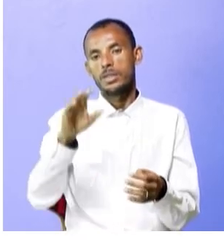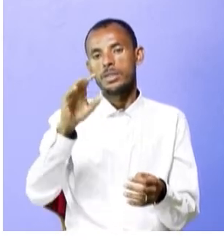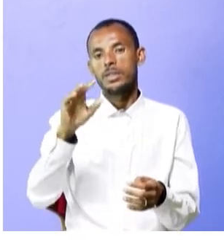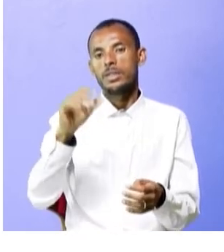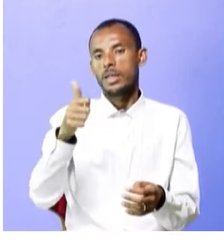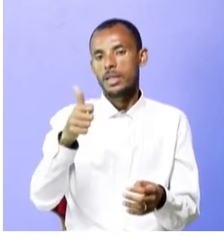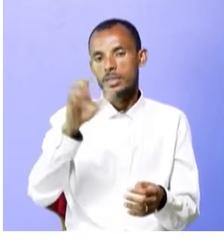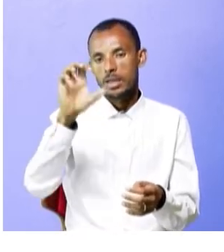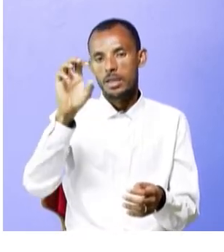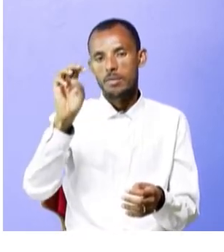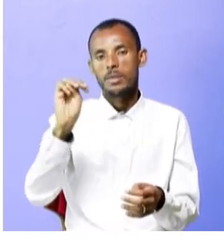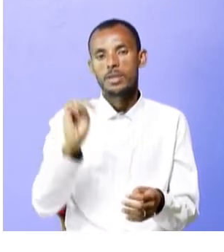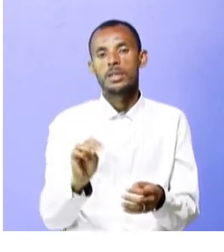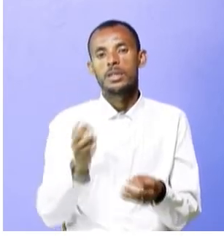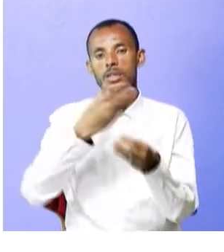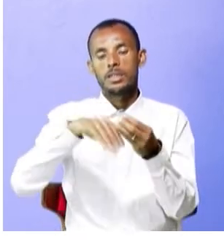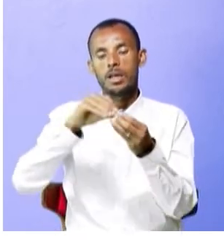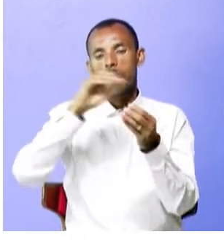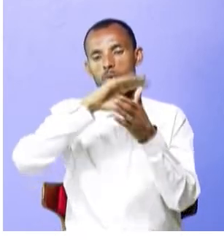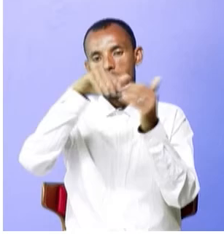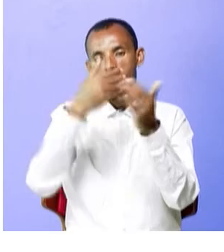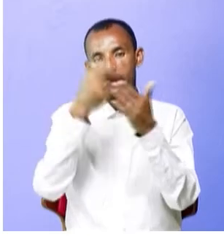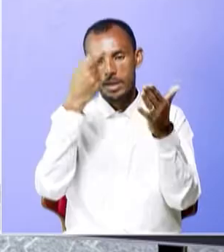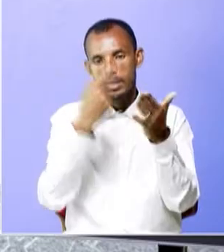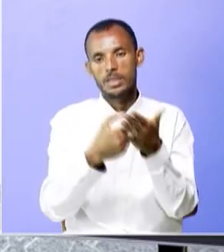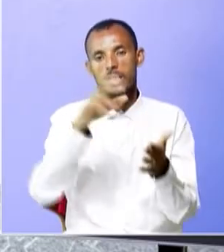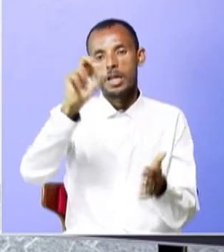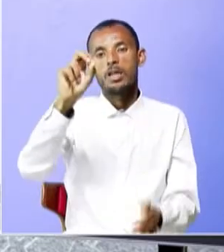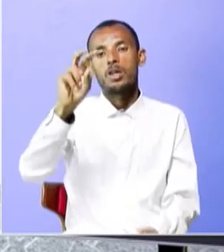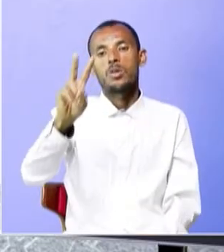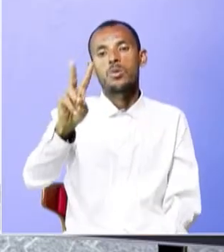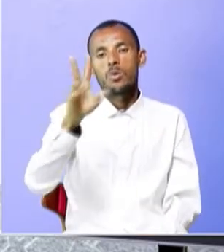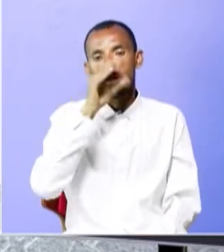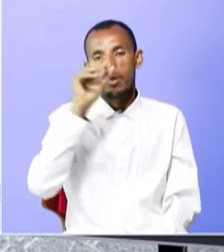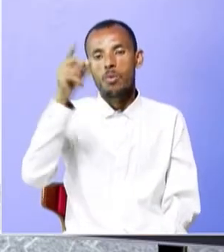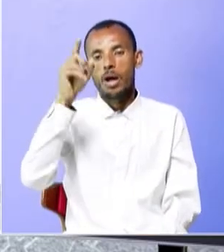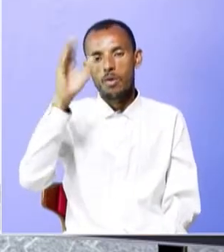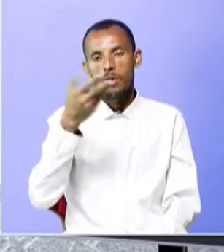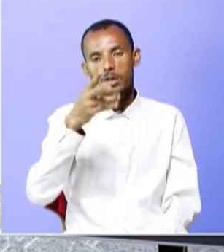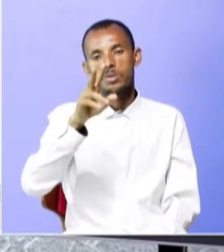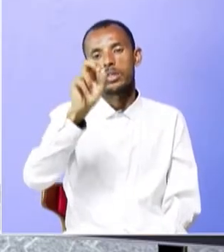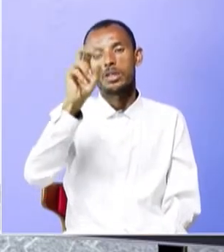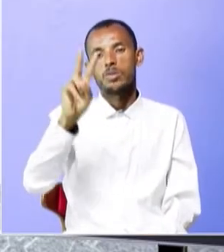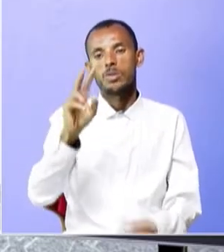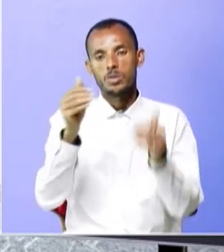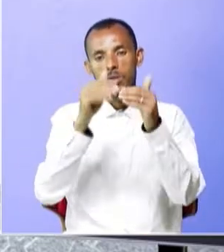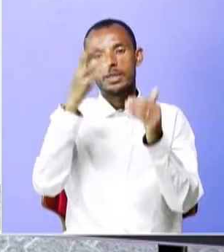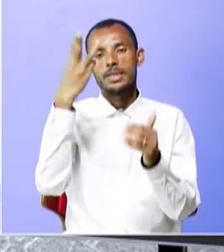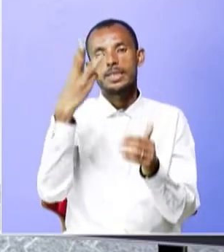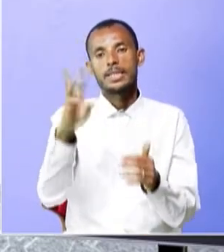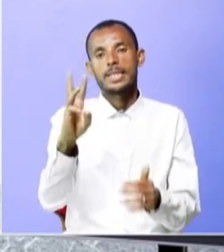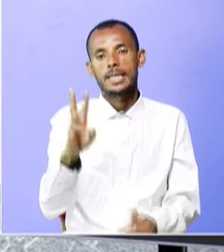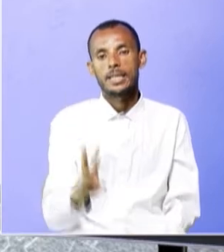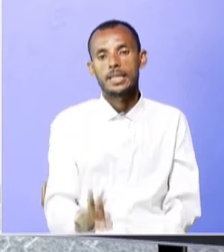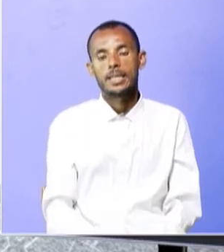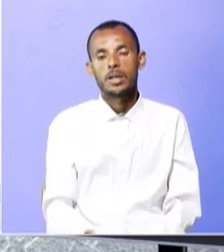centimeter. Okay, the sum of all this is 32, and half of 32 is 16.